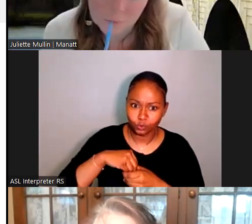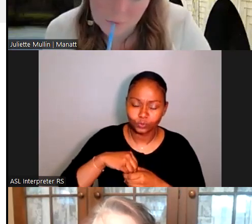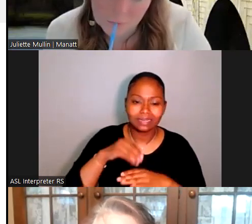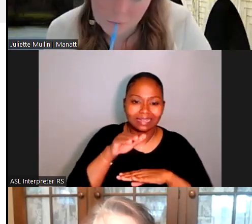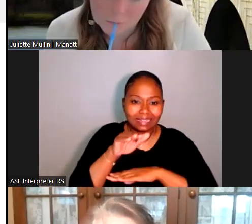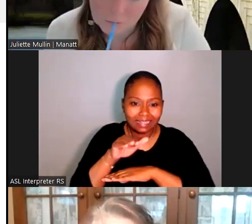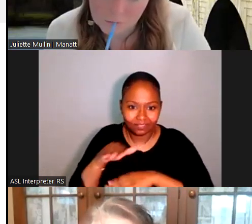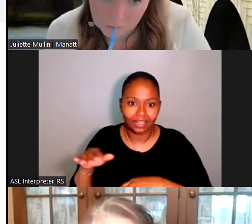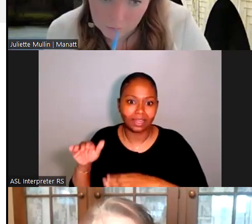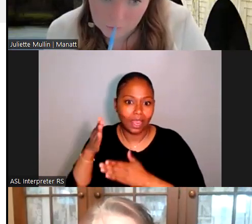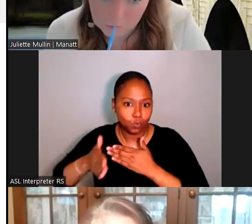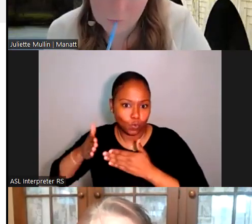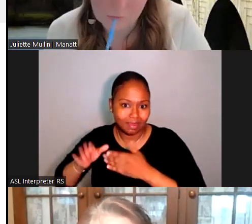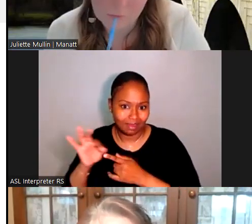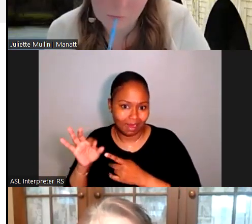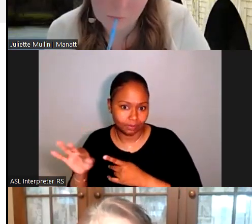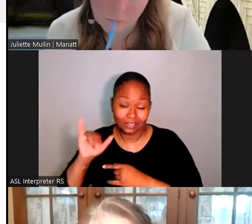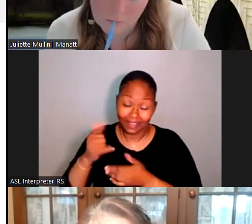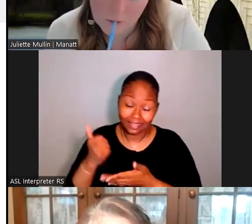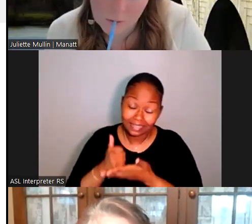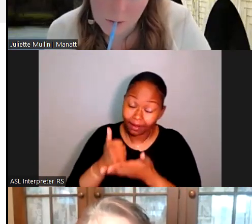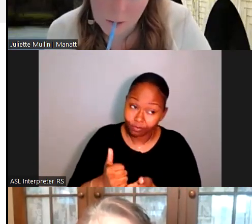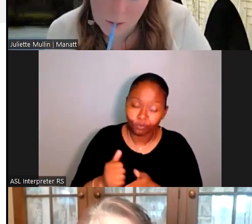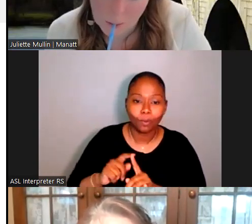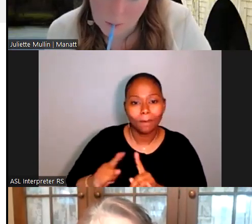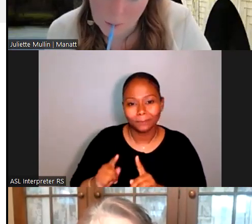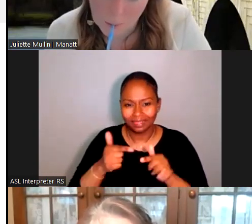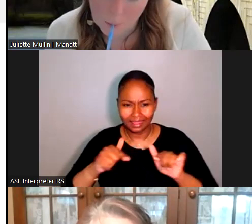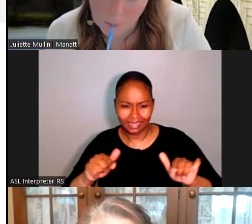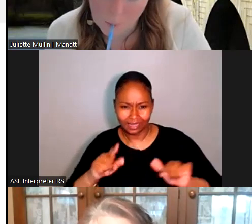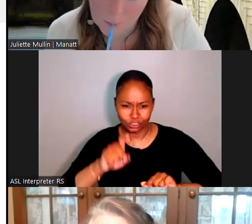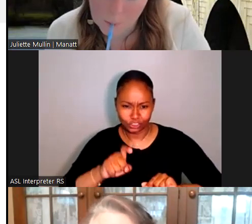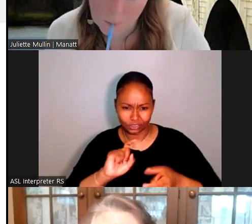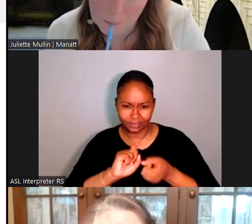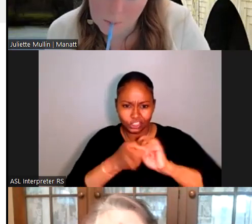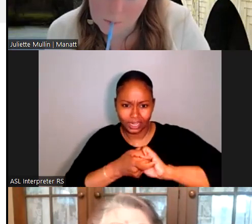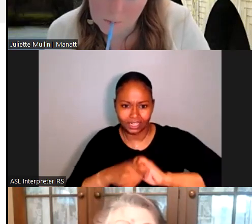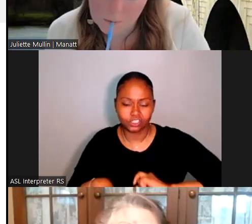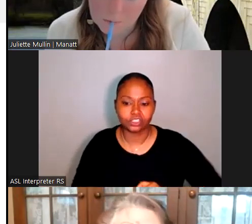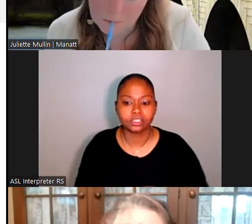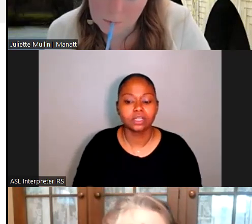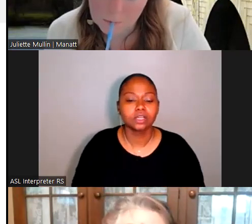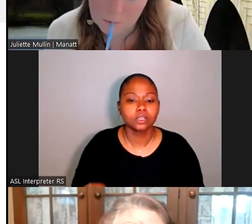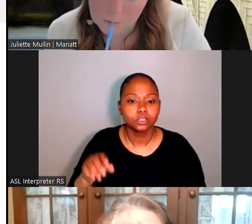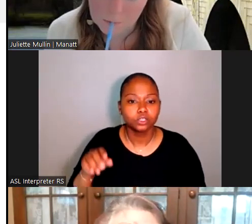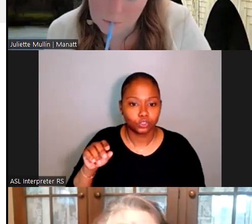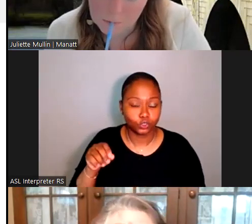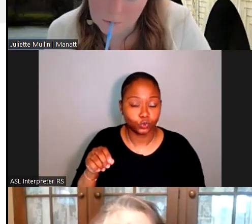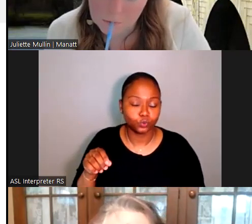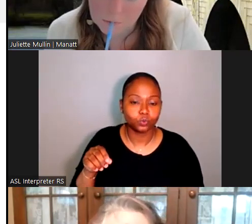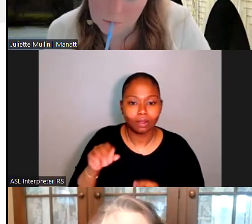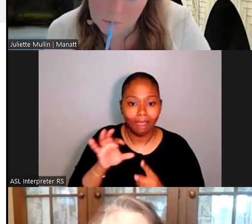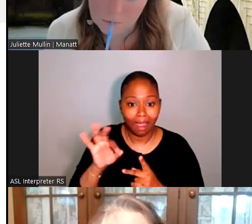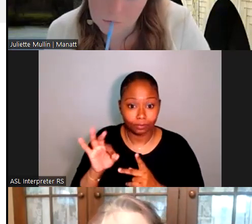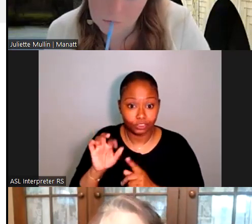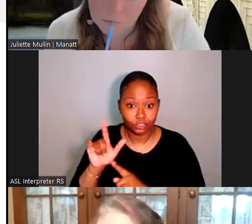that's helpful. The language I feel should be changed to options 24 hours.